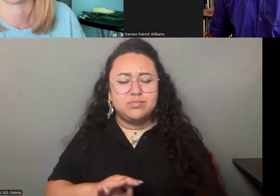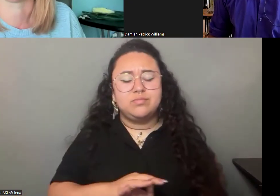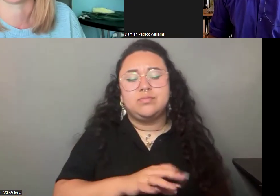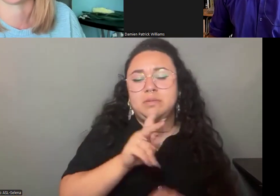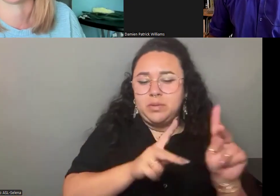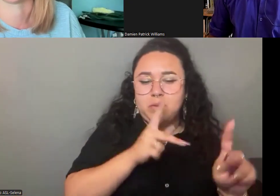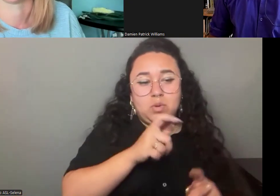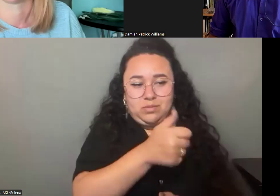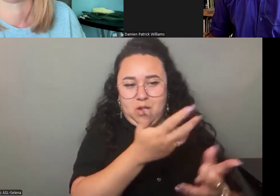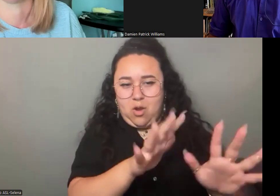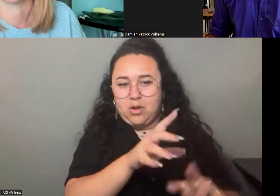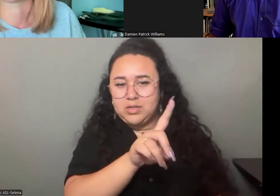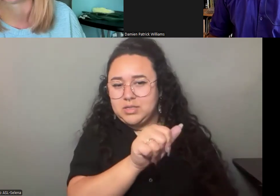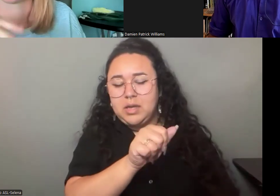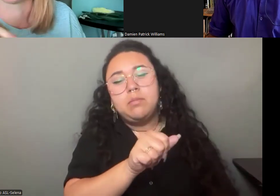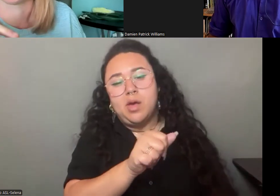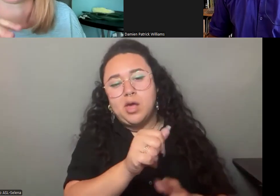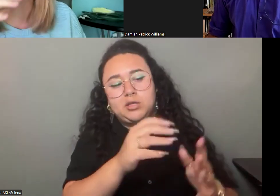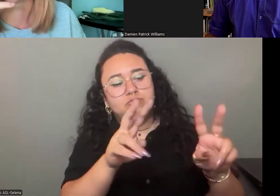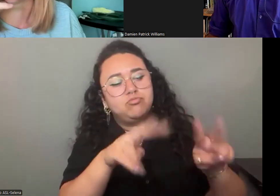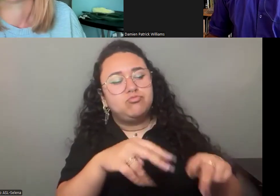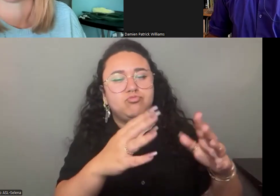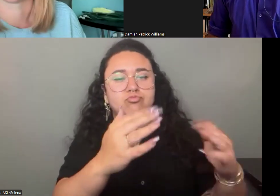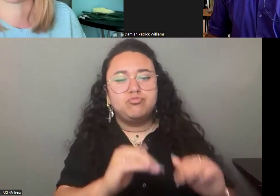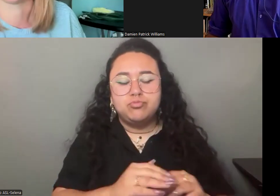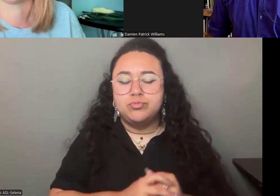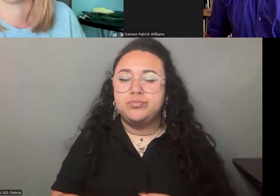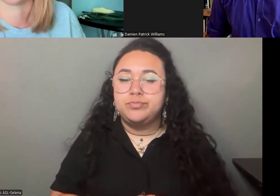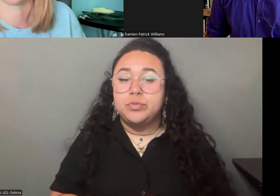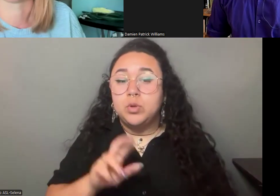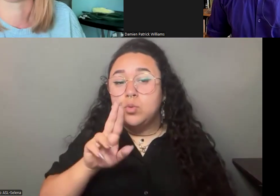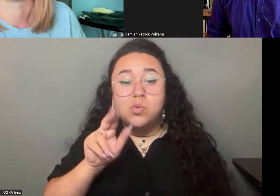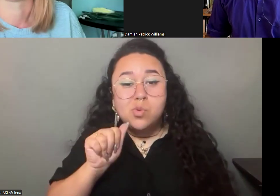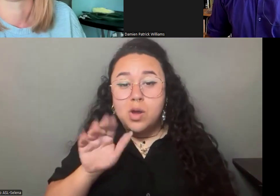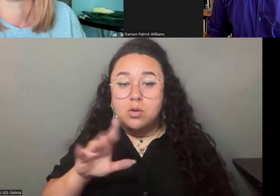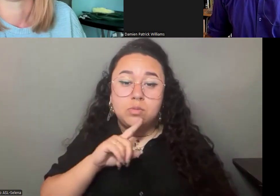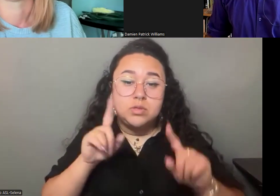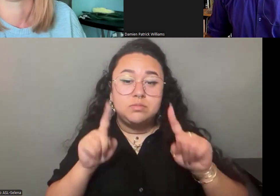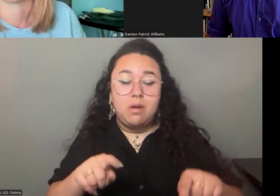5 or 10 years down the line, the U.S. will bring over some of the